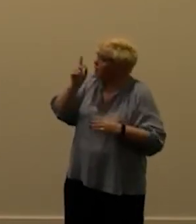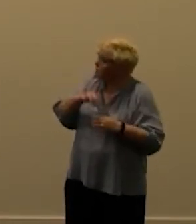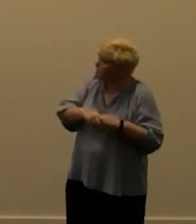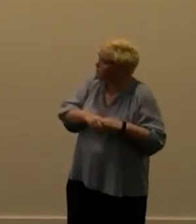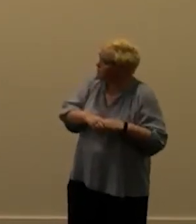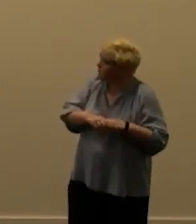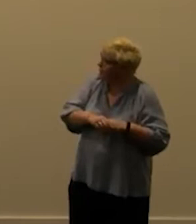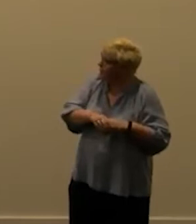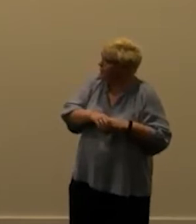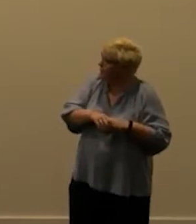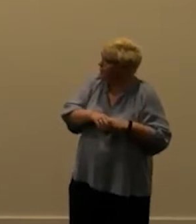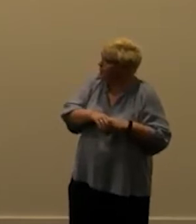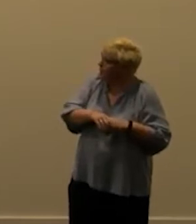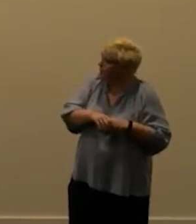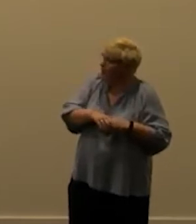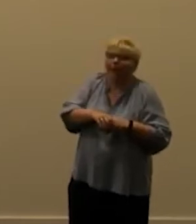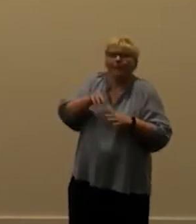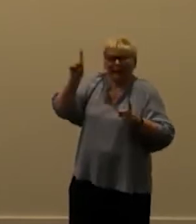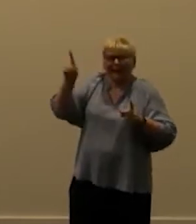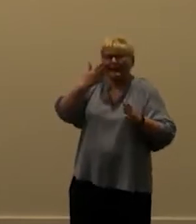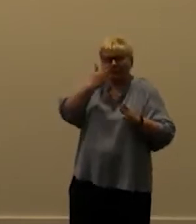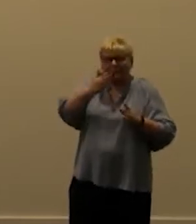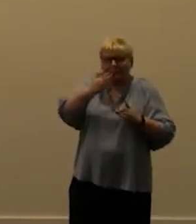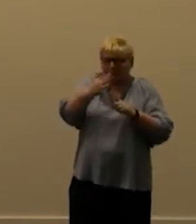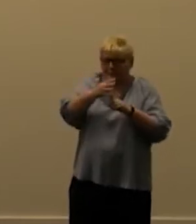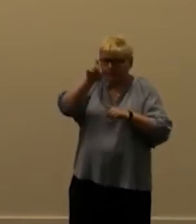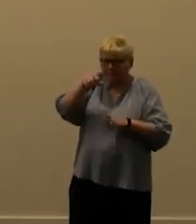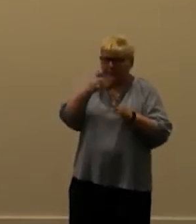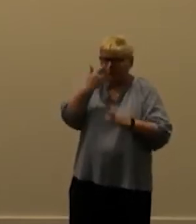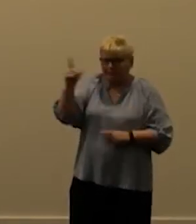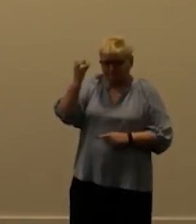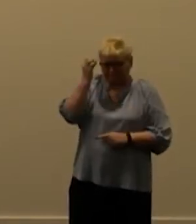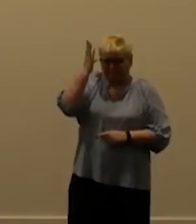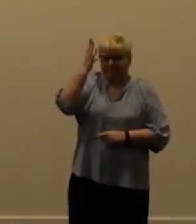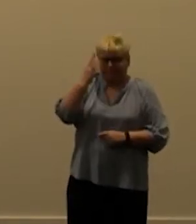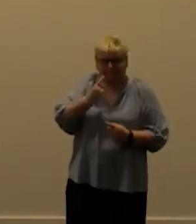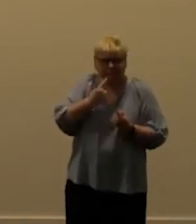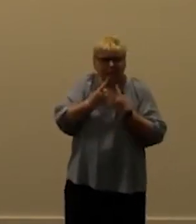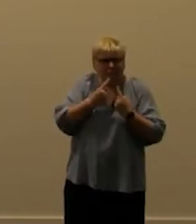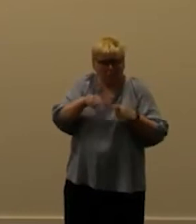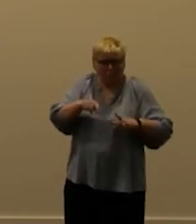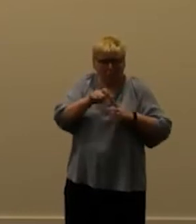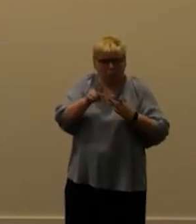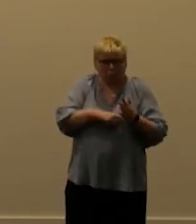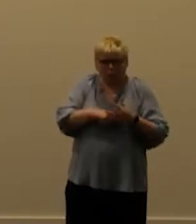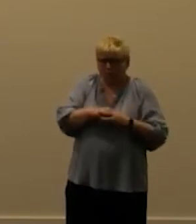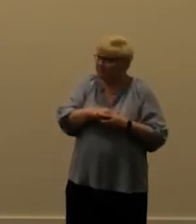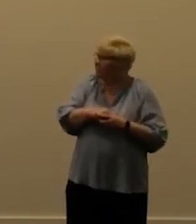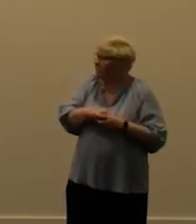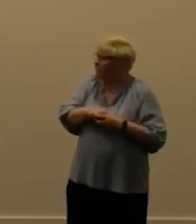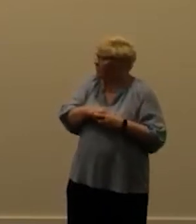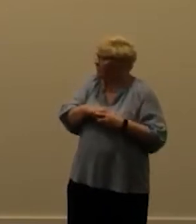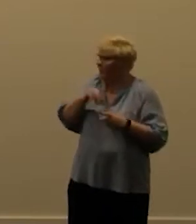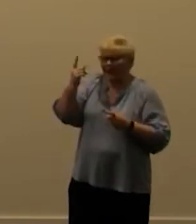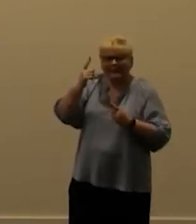going to go with that, just wing it. But he seems to be the main man on all of this, and he seems to have carried the whole project. He's a PFE, a Premier